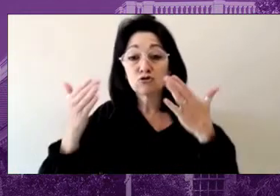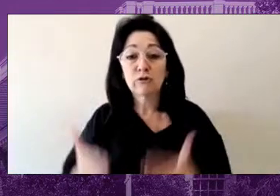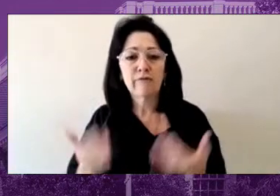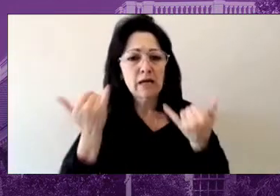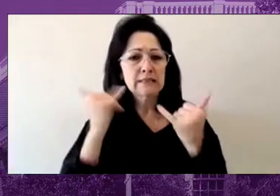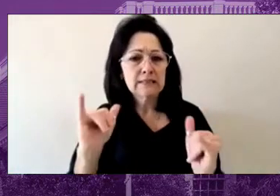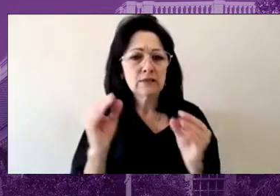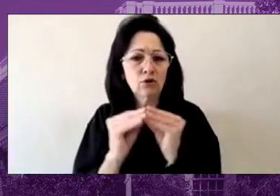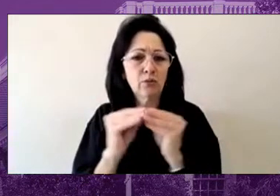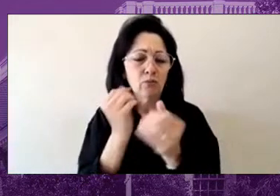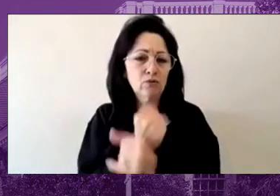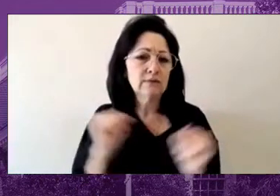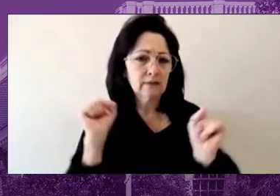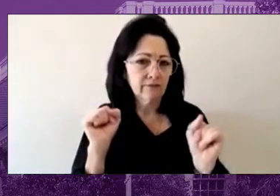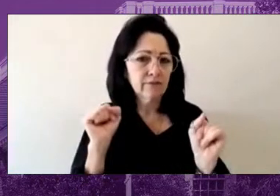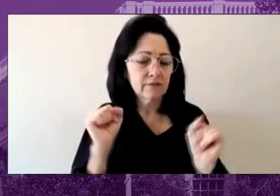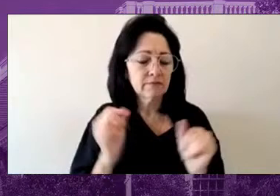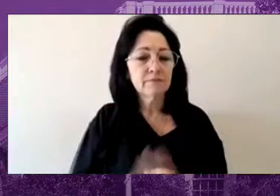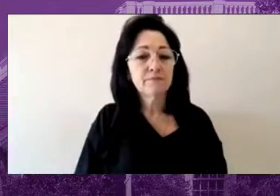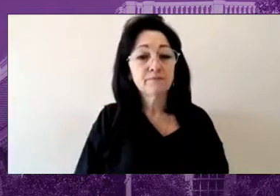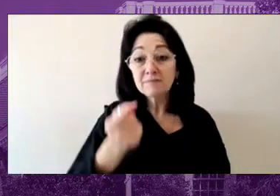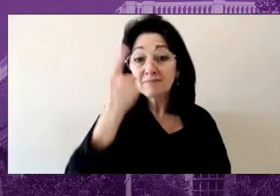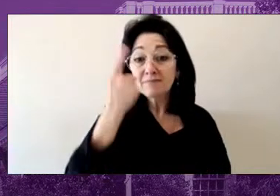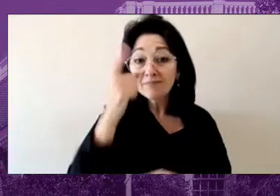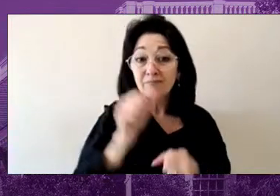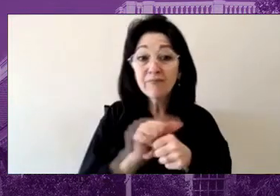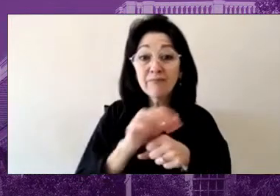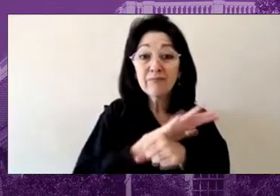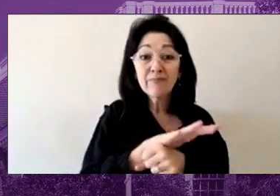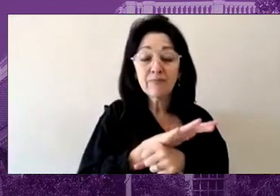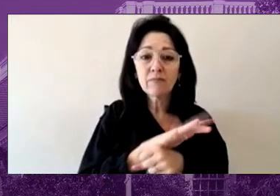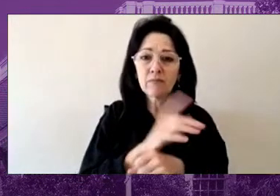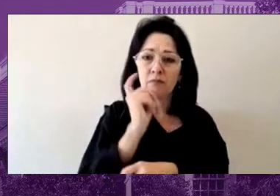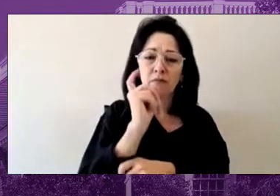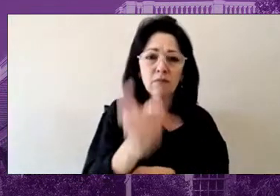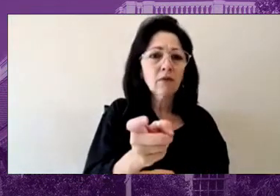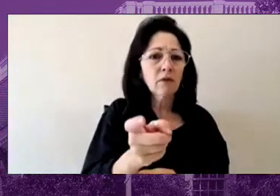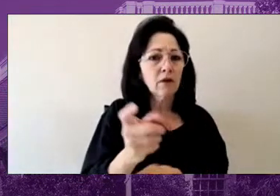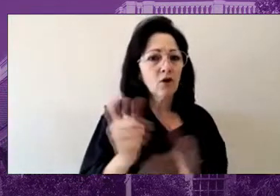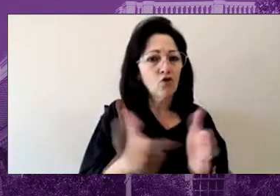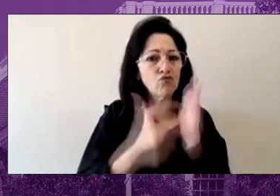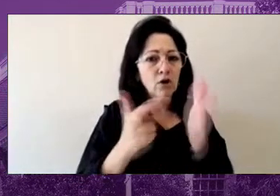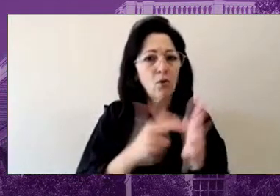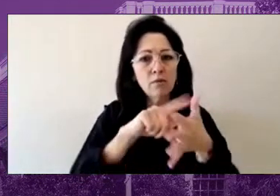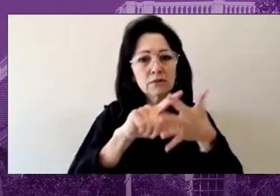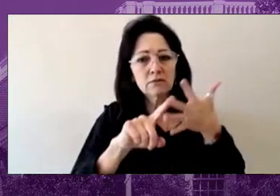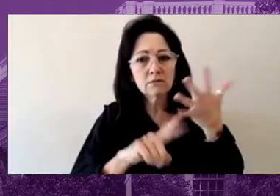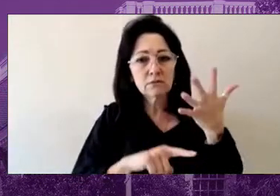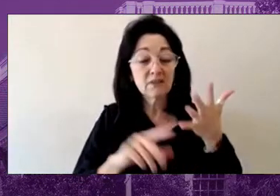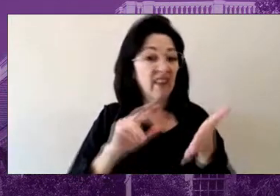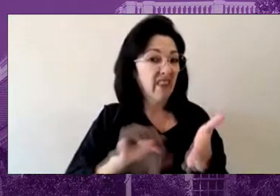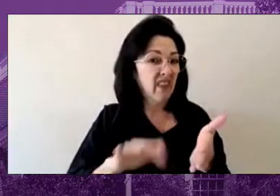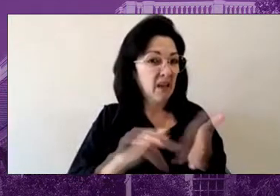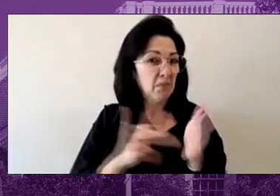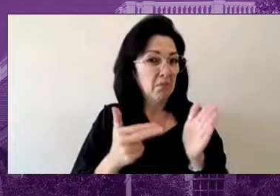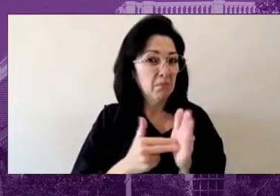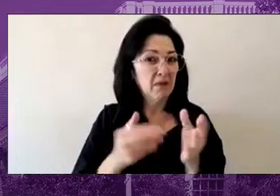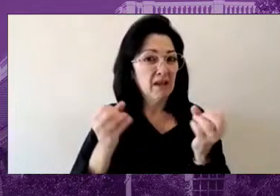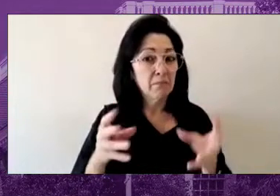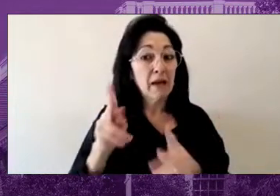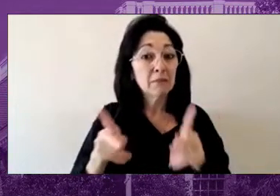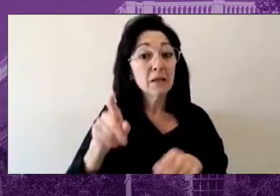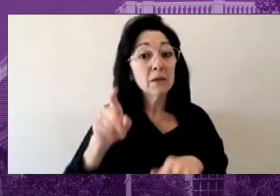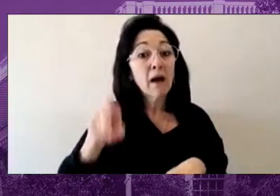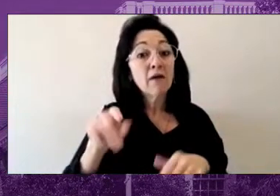shelter-in-place requirements were implemented during COVID, it meant that survivors would be sheltering in place with their abuser, often for long periods